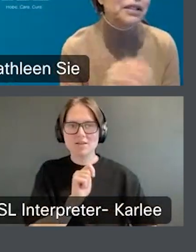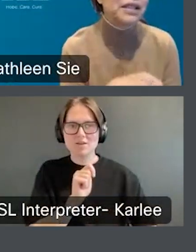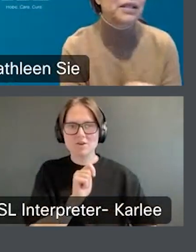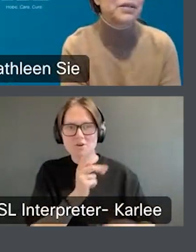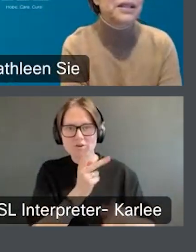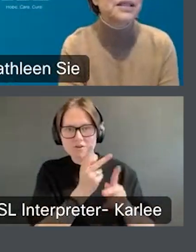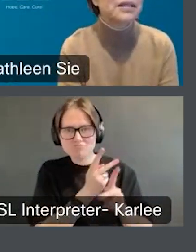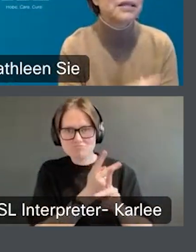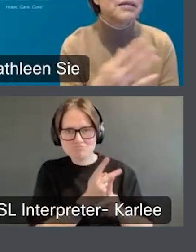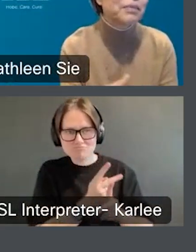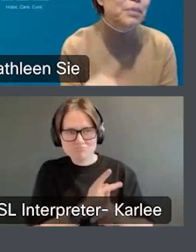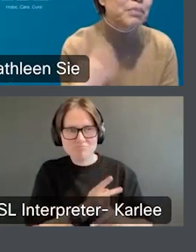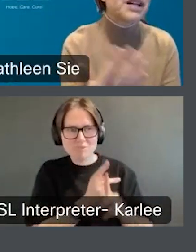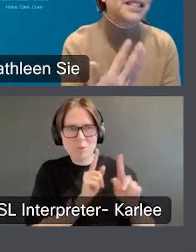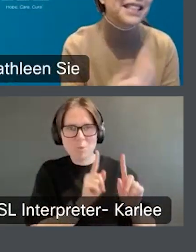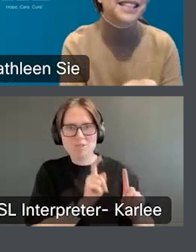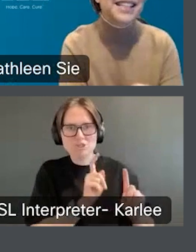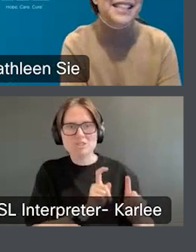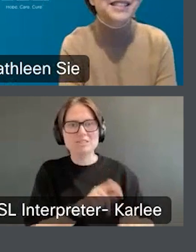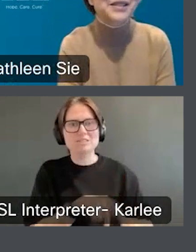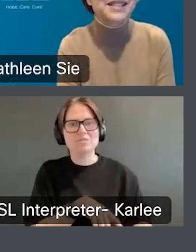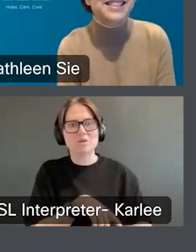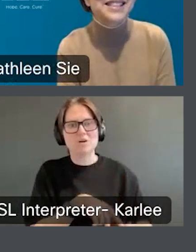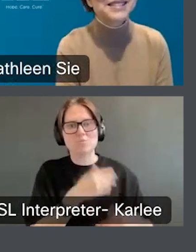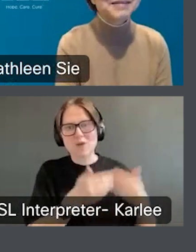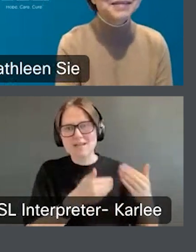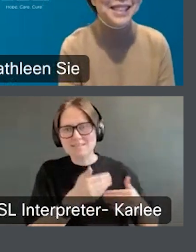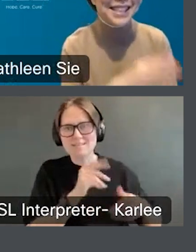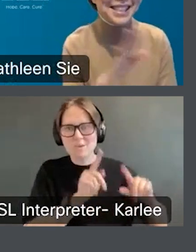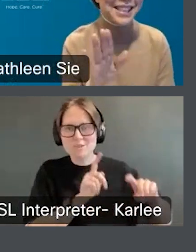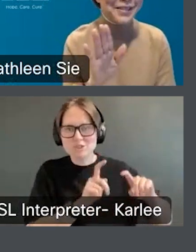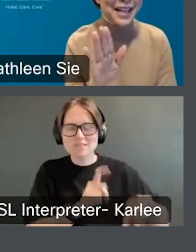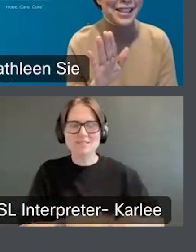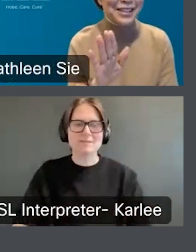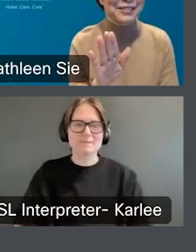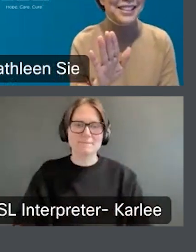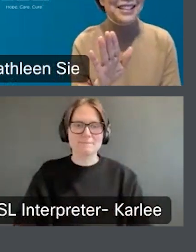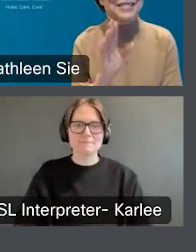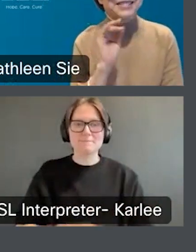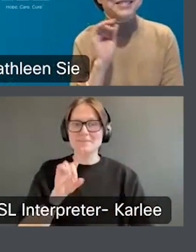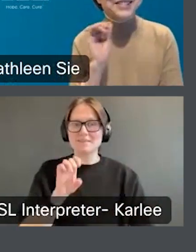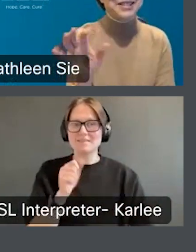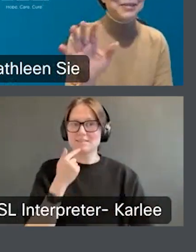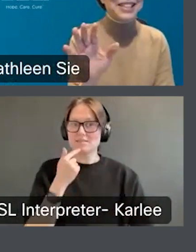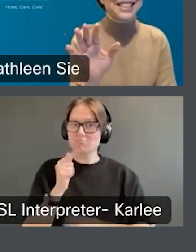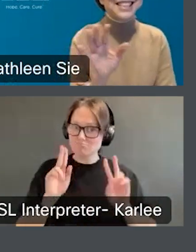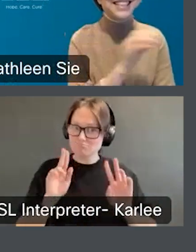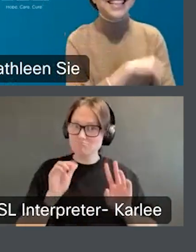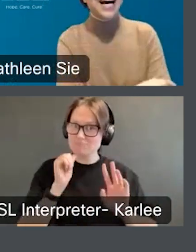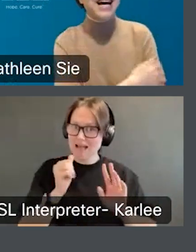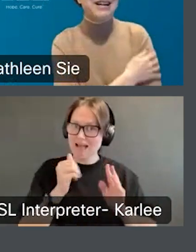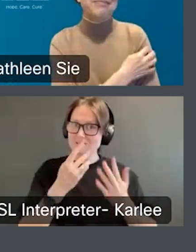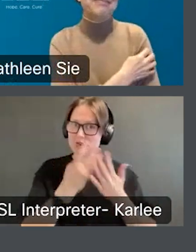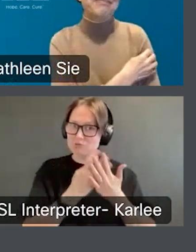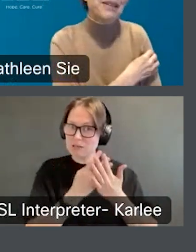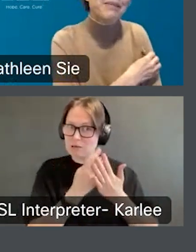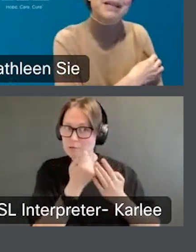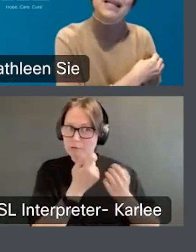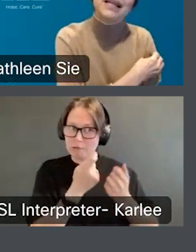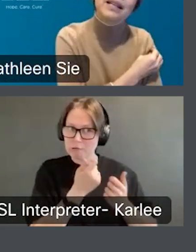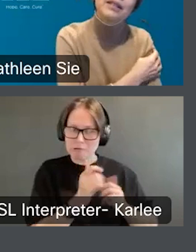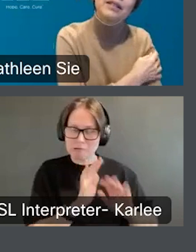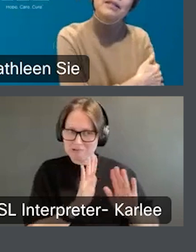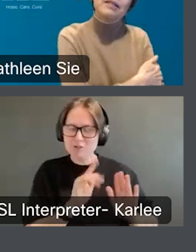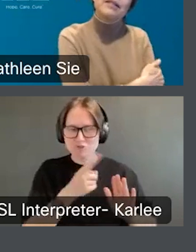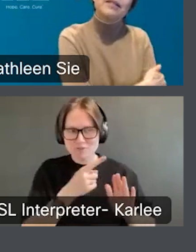screening the questions, or processing, I guess, the questions, because Lisa said we're not screening, we're just processing. But